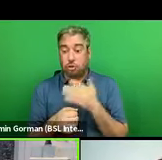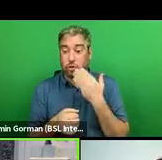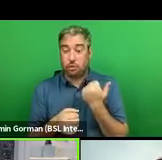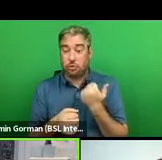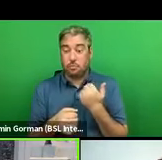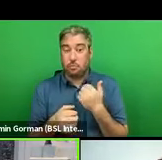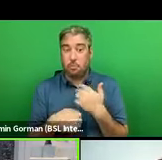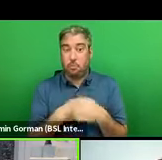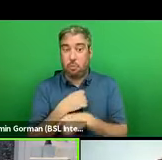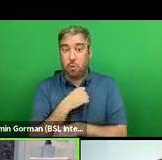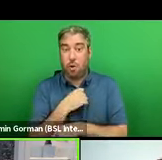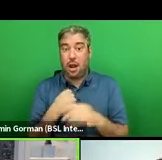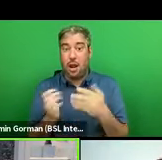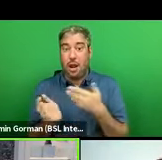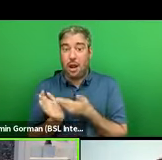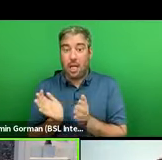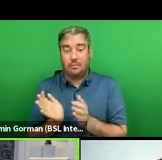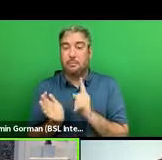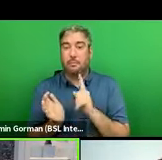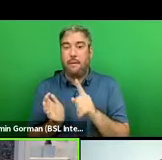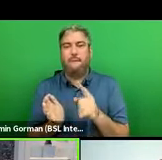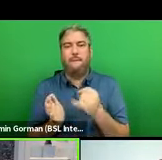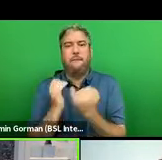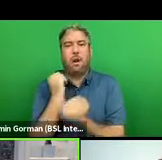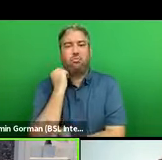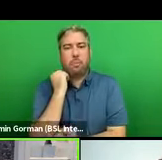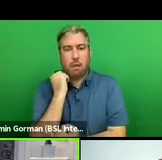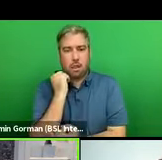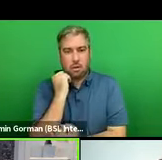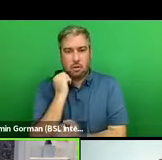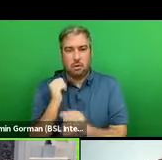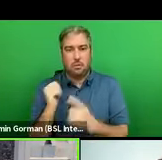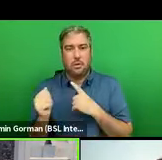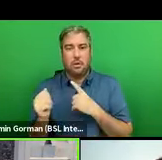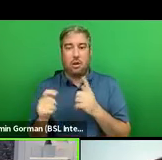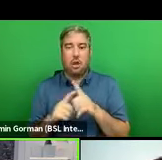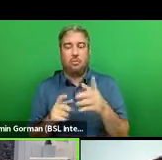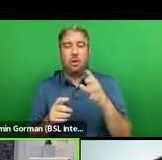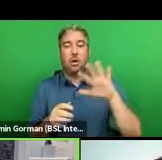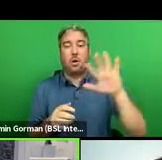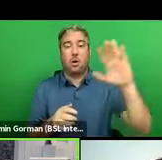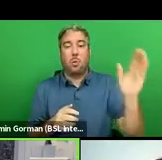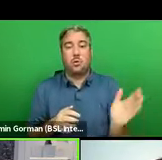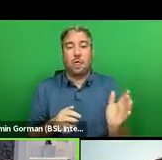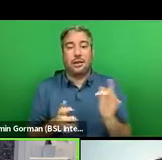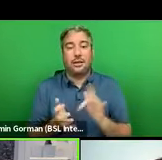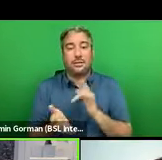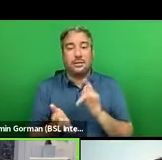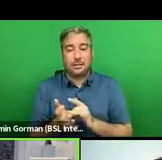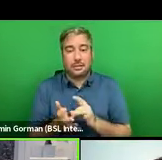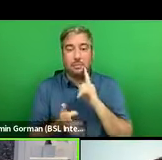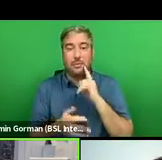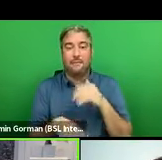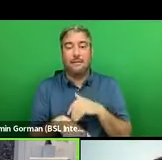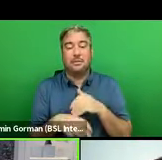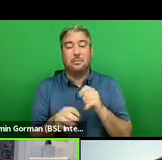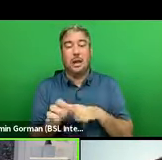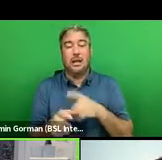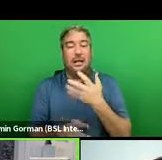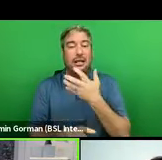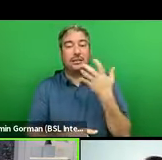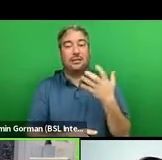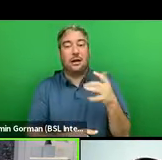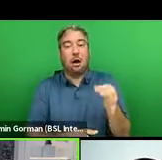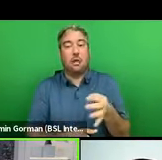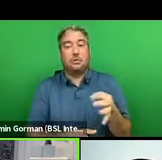coastal cities and they're going to be affected by heat island effects or flooding or drought effects over time, it's going to be a very